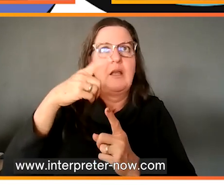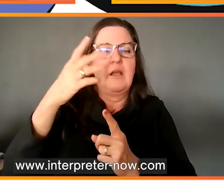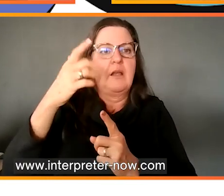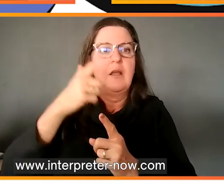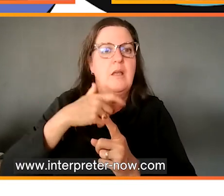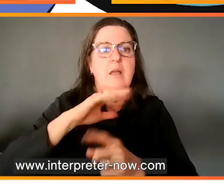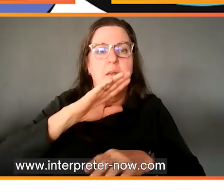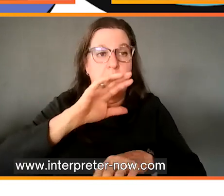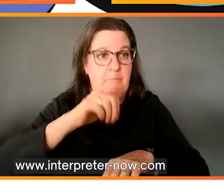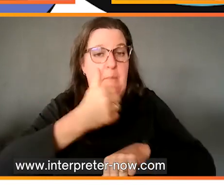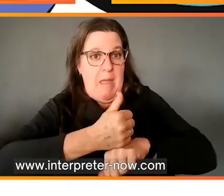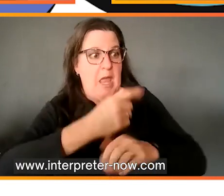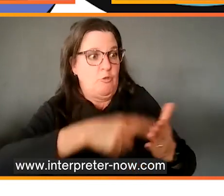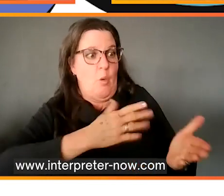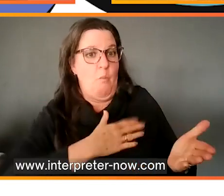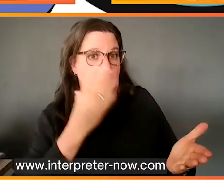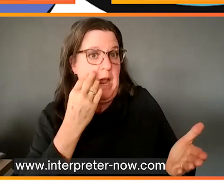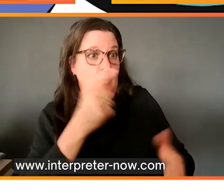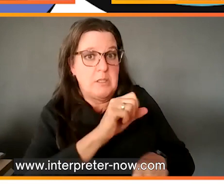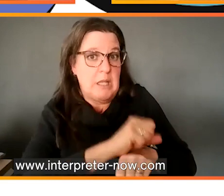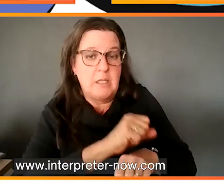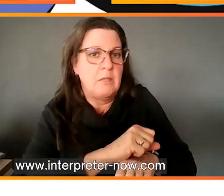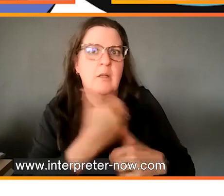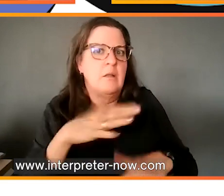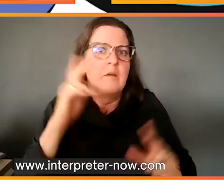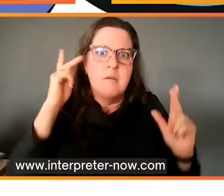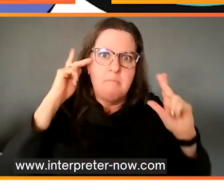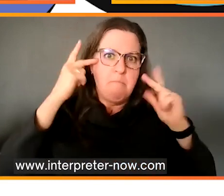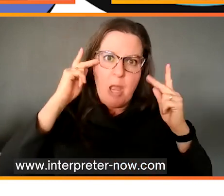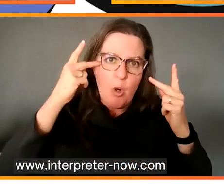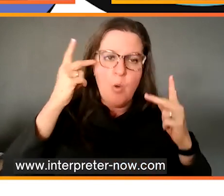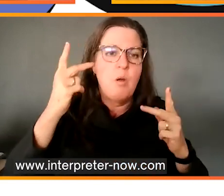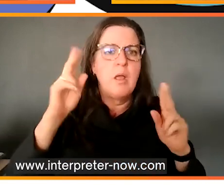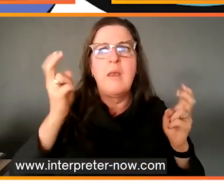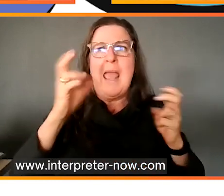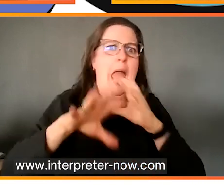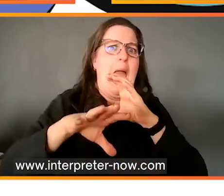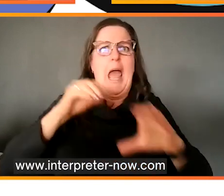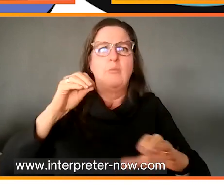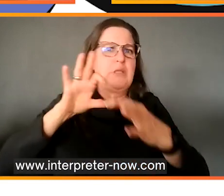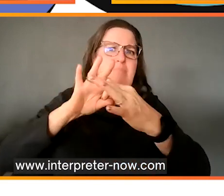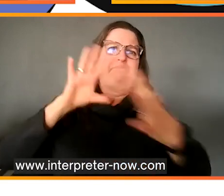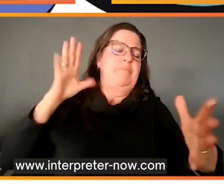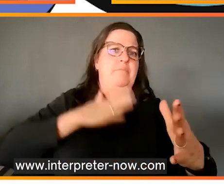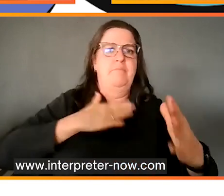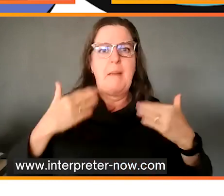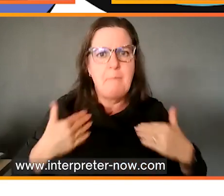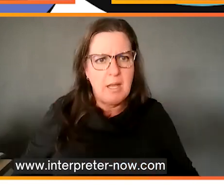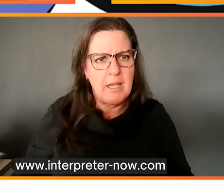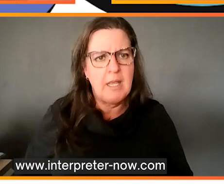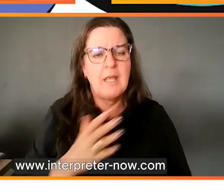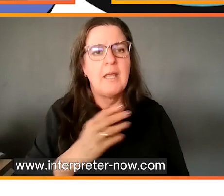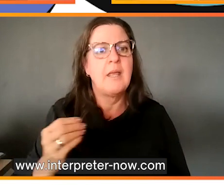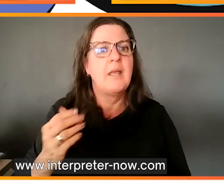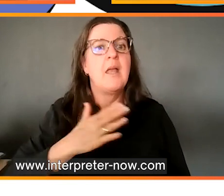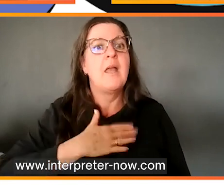bully. I had so gotten myself into, based upon what I was experiencing, I was so paranoid.